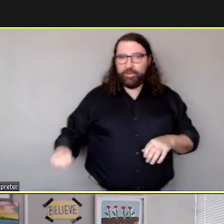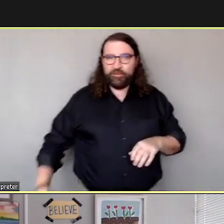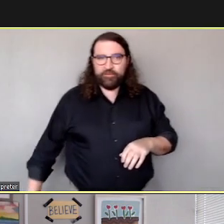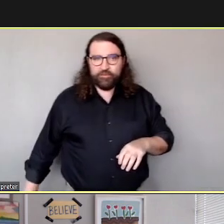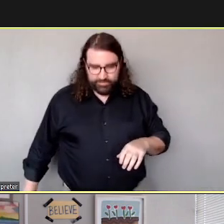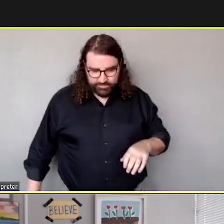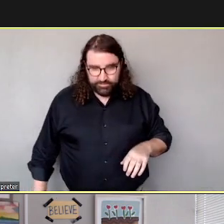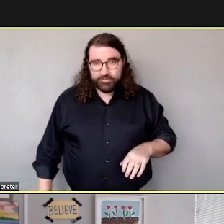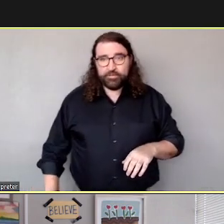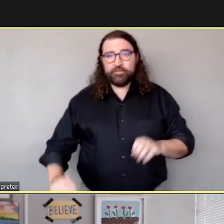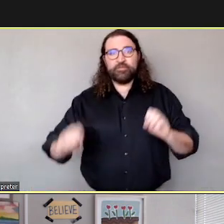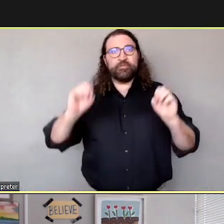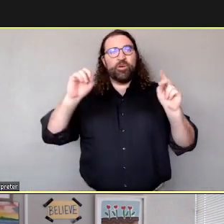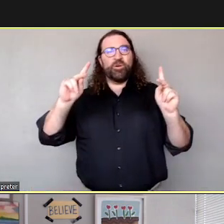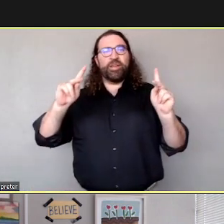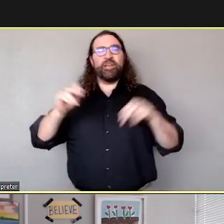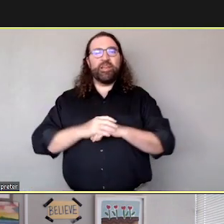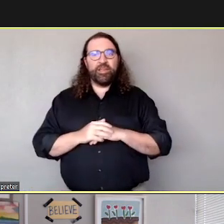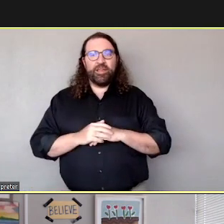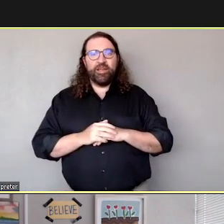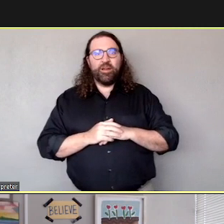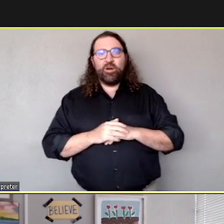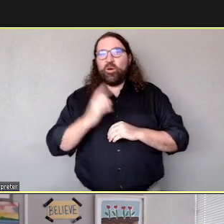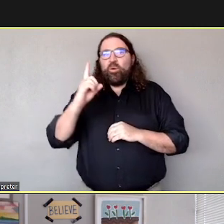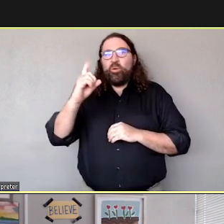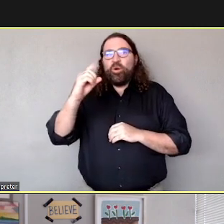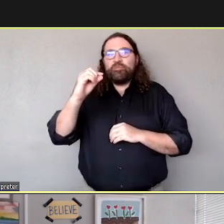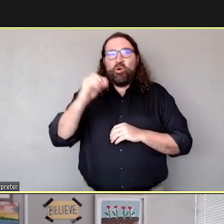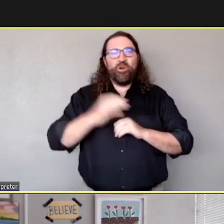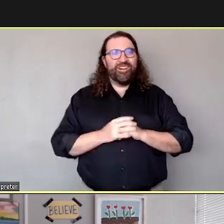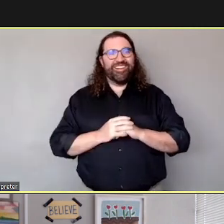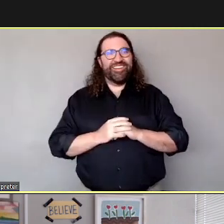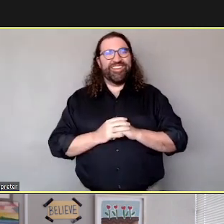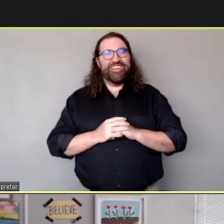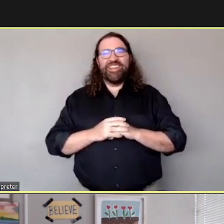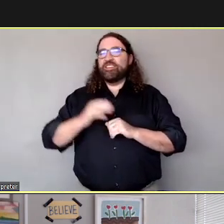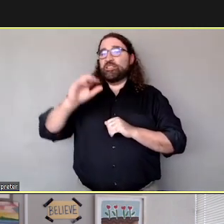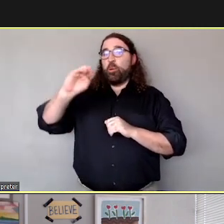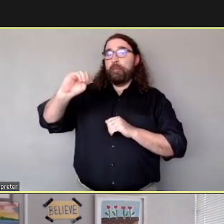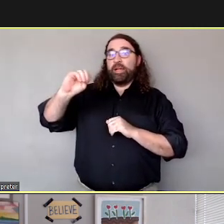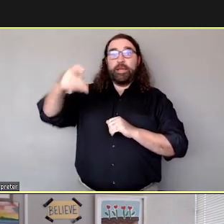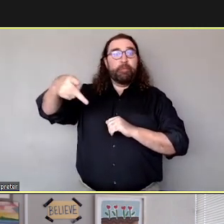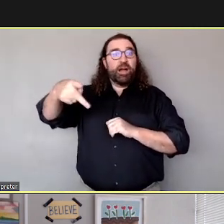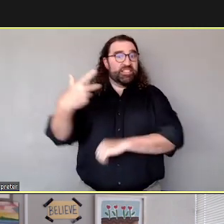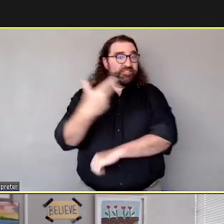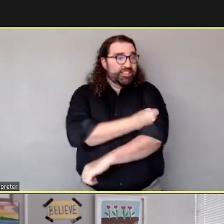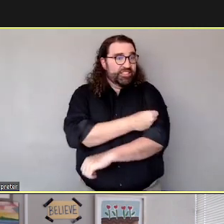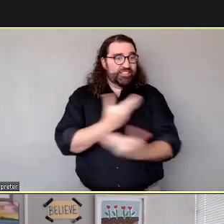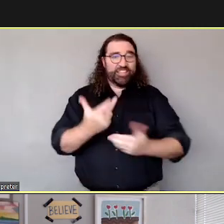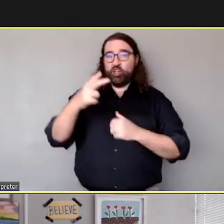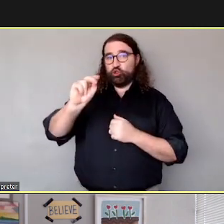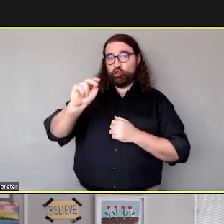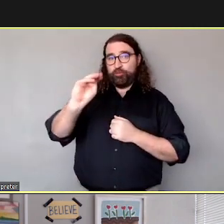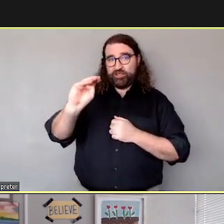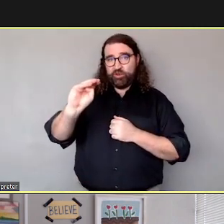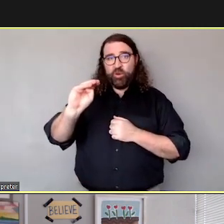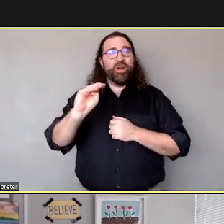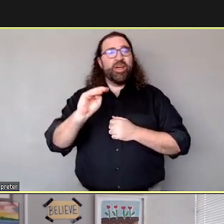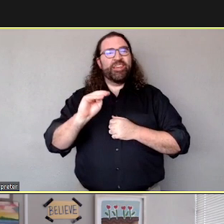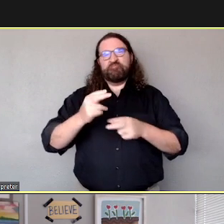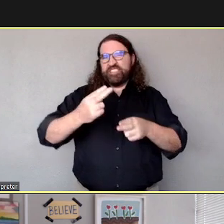I think that's it, David. Oh, sorry, one more thing here. Monkeypox vaccination in New Mexico. The vaccine we're using is